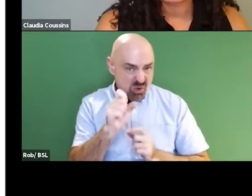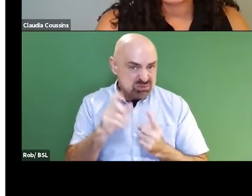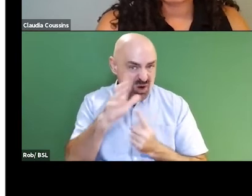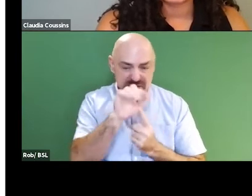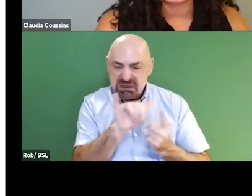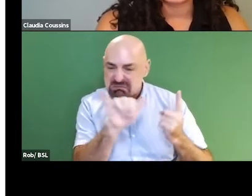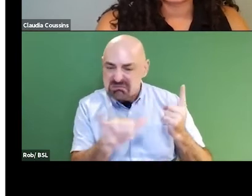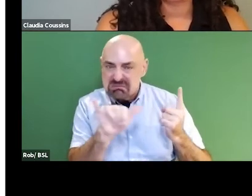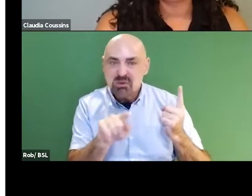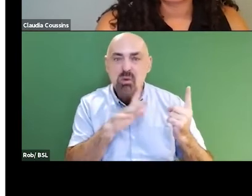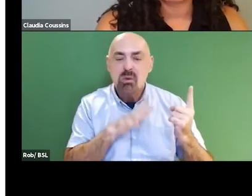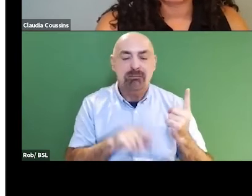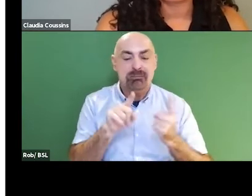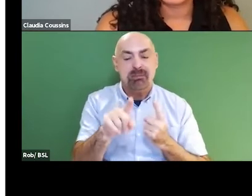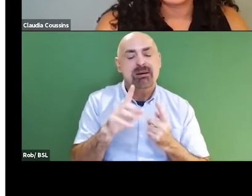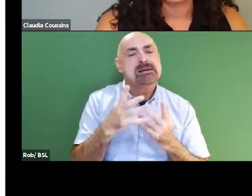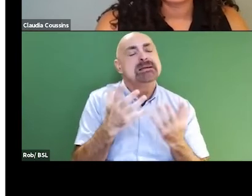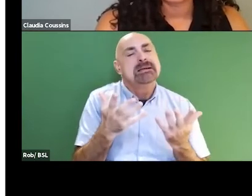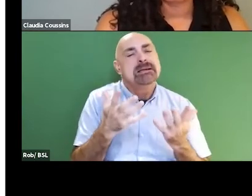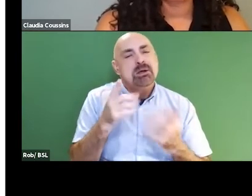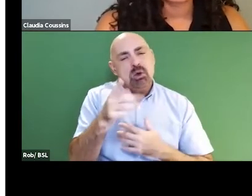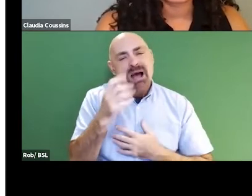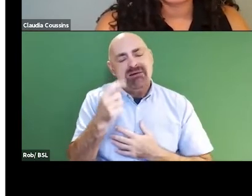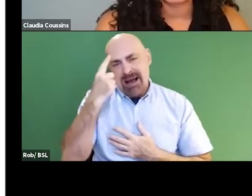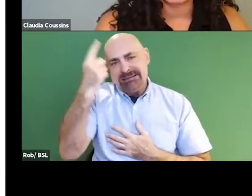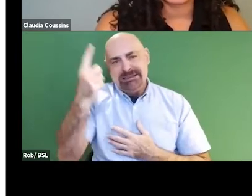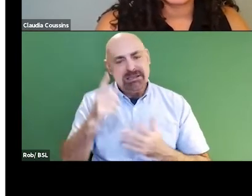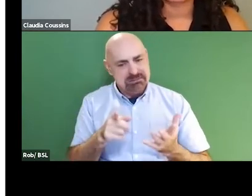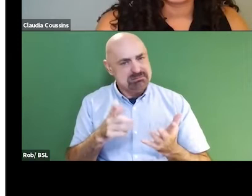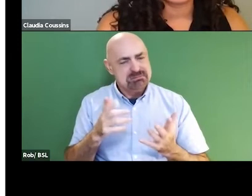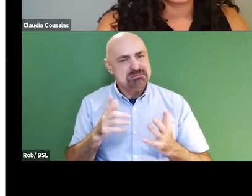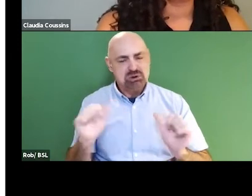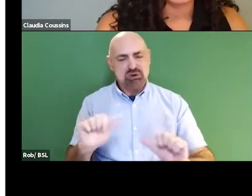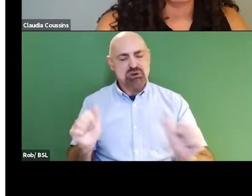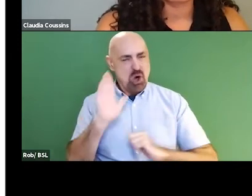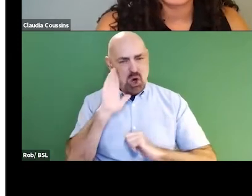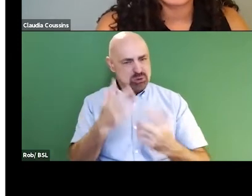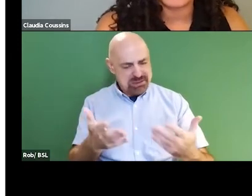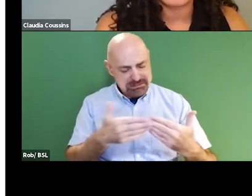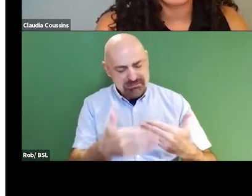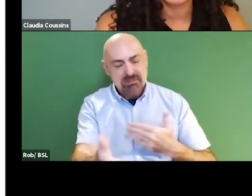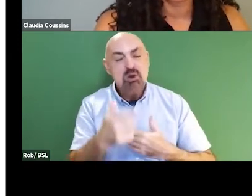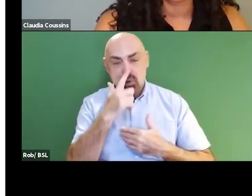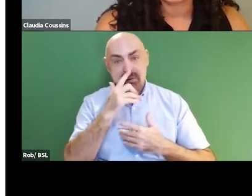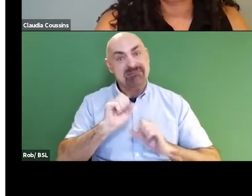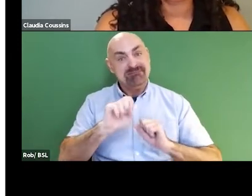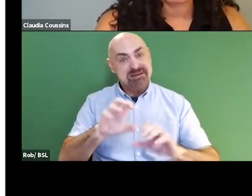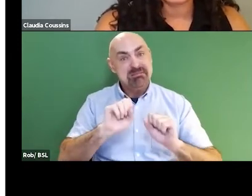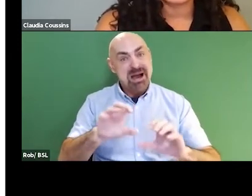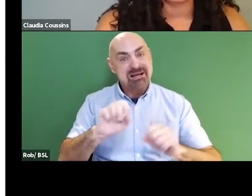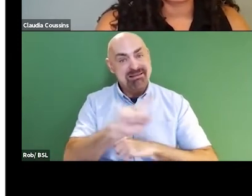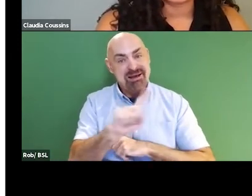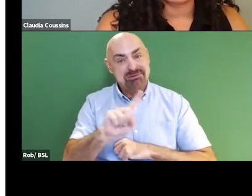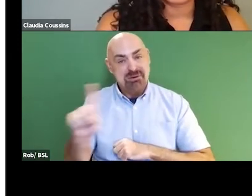Finally, if you have other ideas that you don't hear about today, there will be plenty of opportunities for you to feedback after this event, or you can